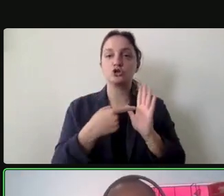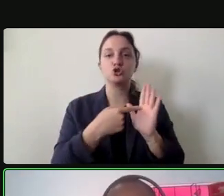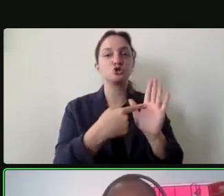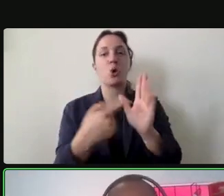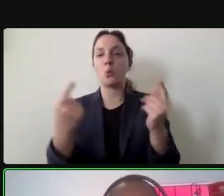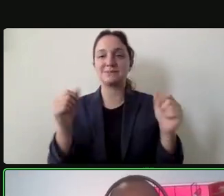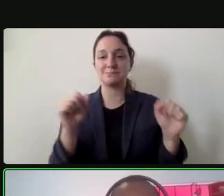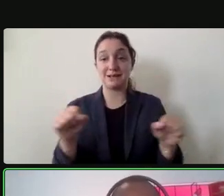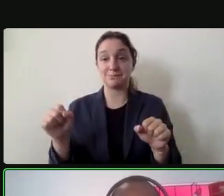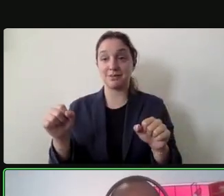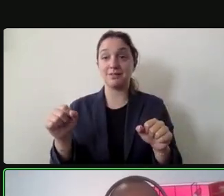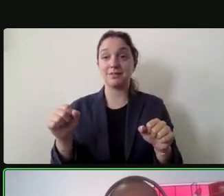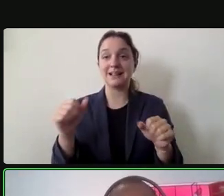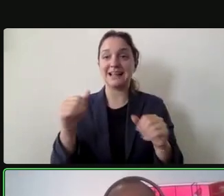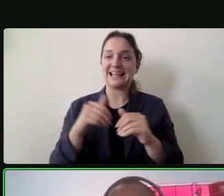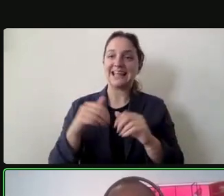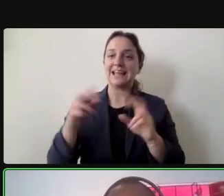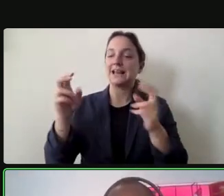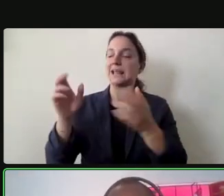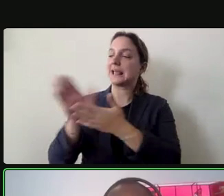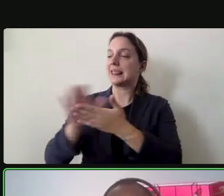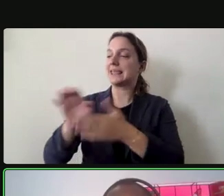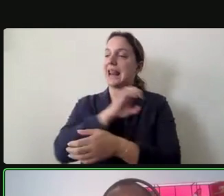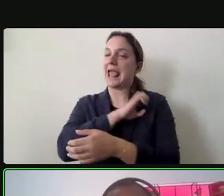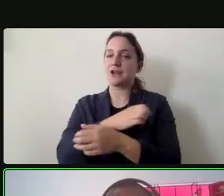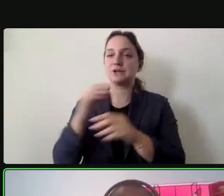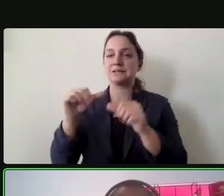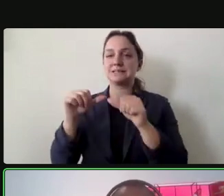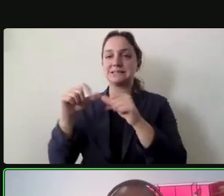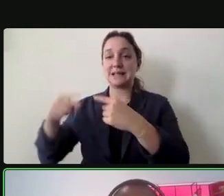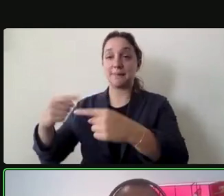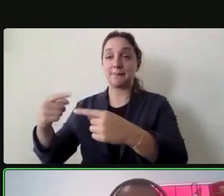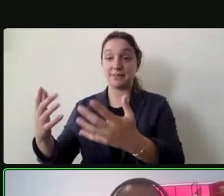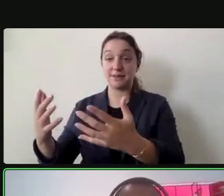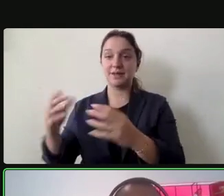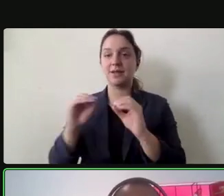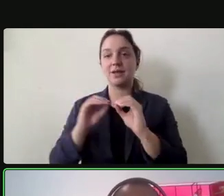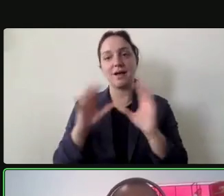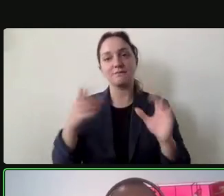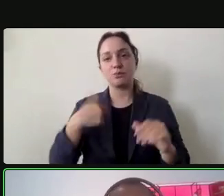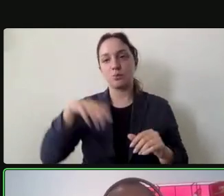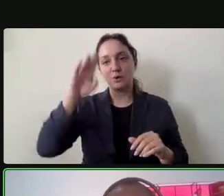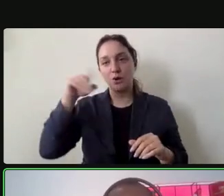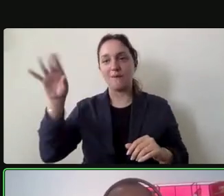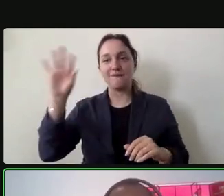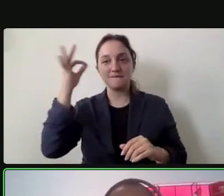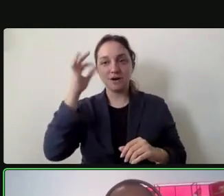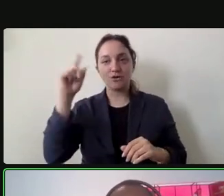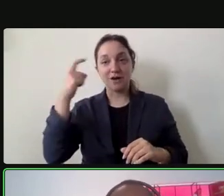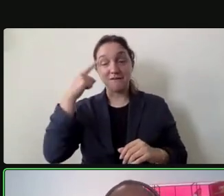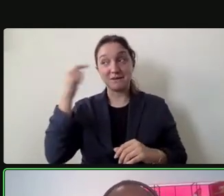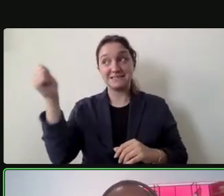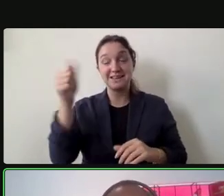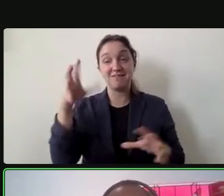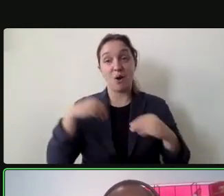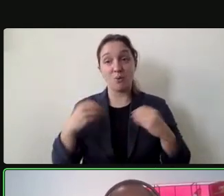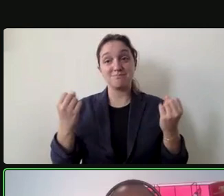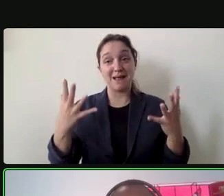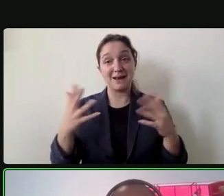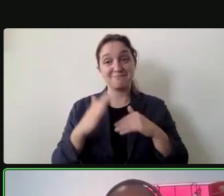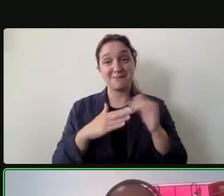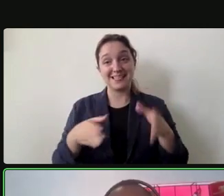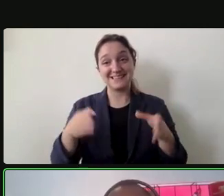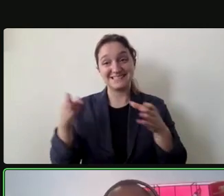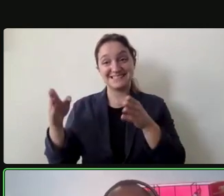us in the clean energy and sustainability fields. Obviously, the federal government owns a ton of buildings. The ways that you guys